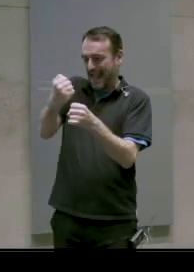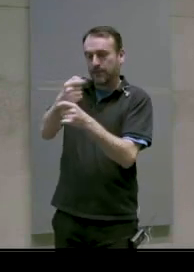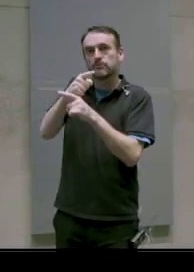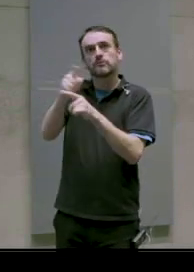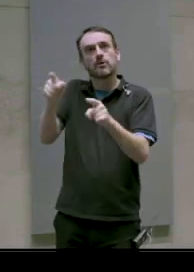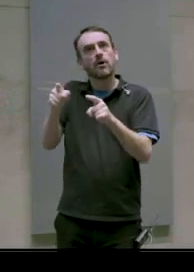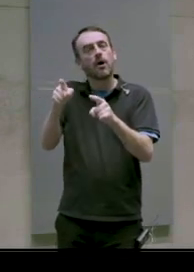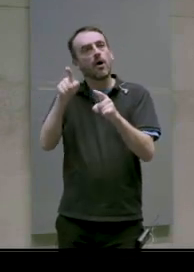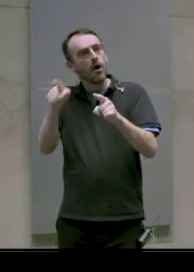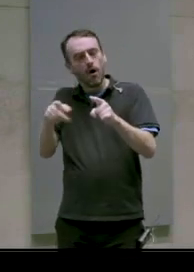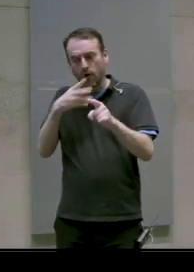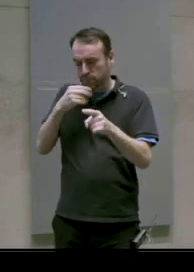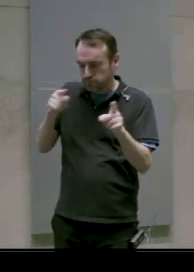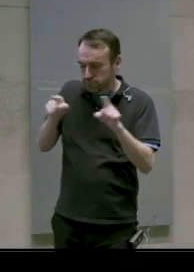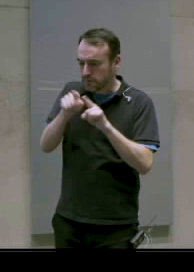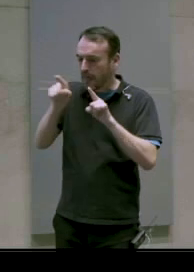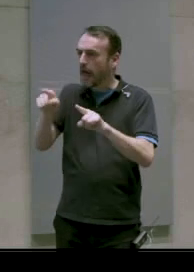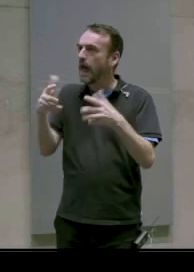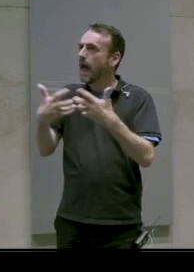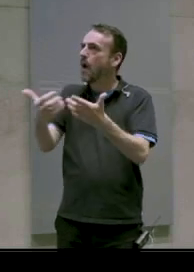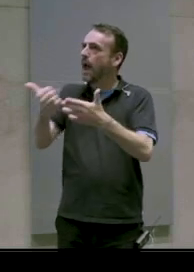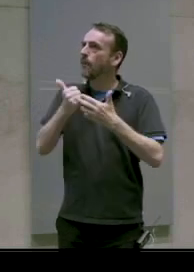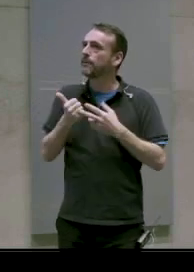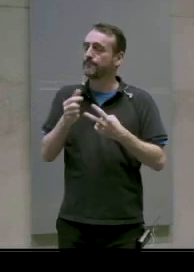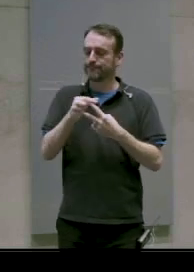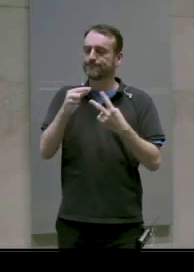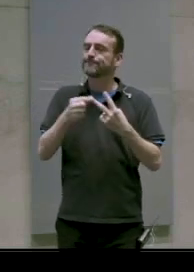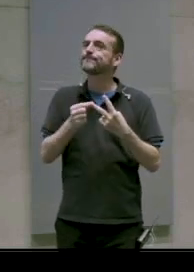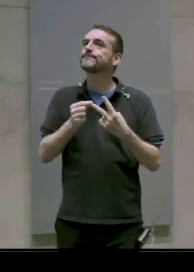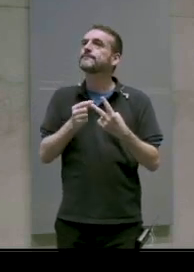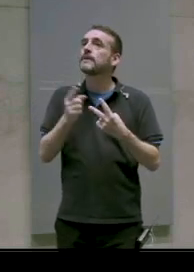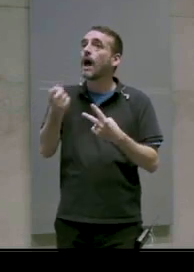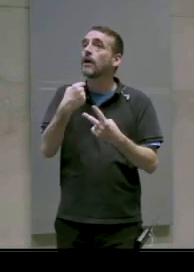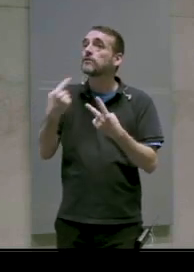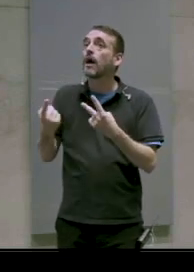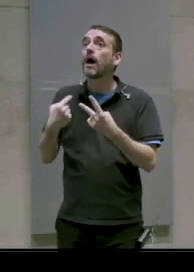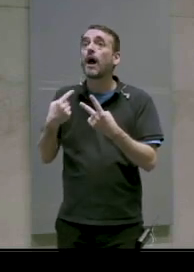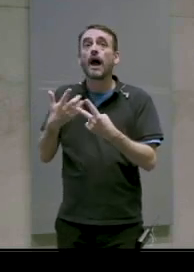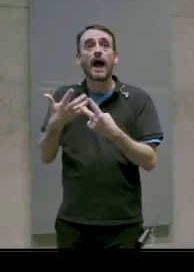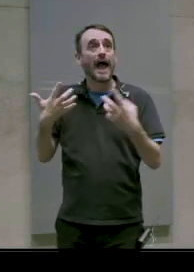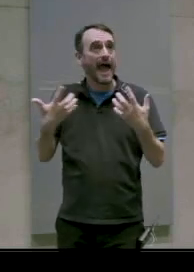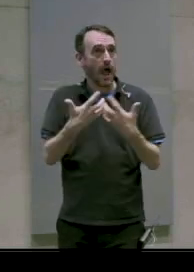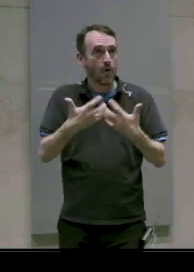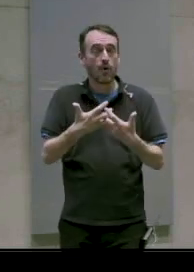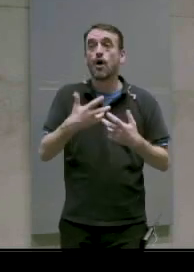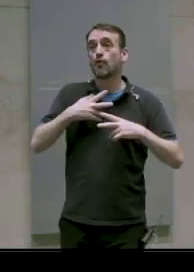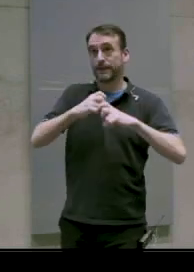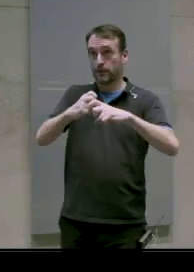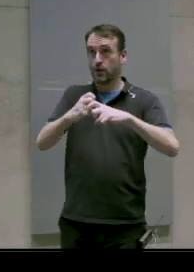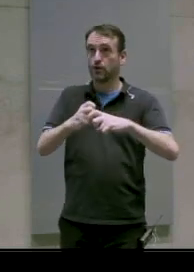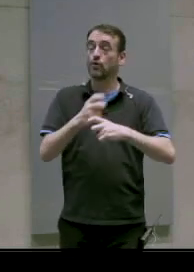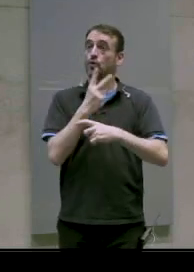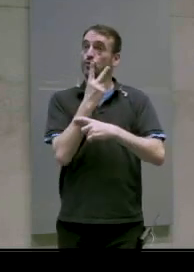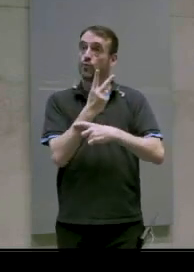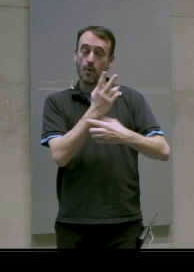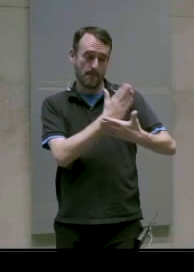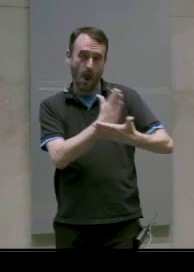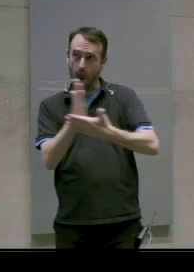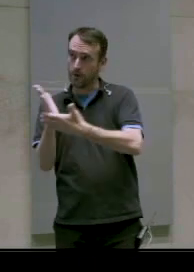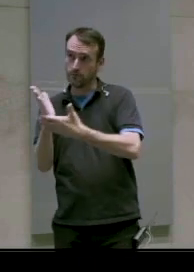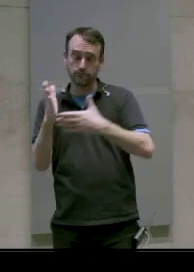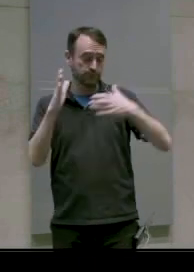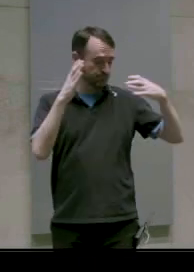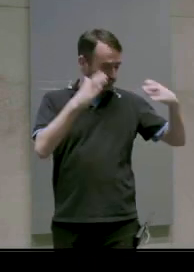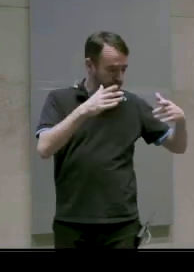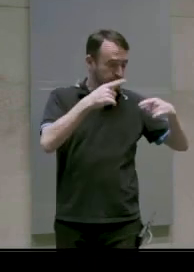way for game design? To answer these questions, we planned our research in 2 parts. Firstly, we needed to talk to people